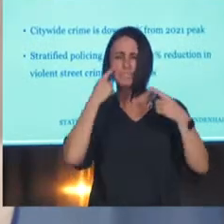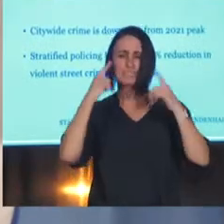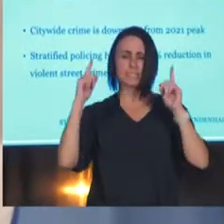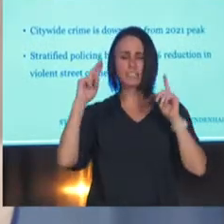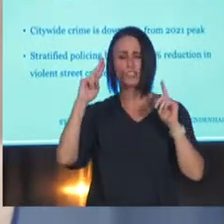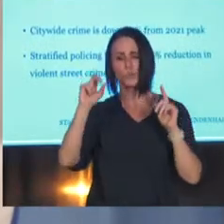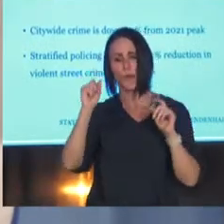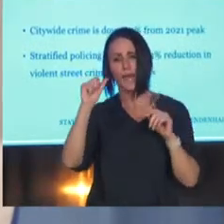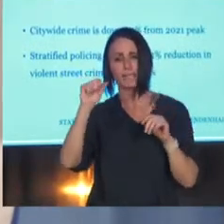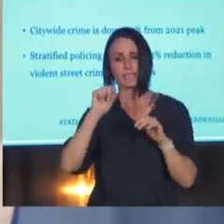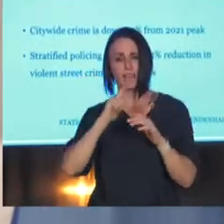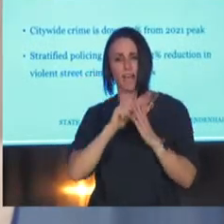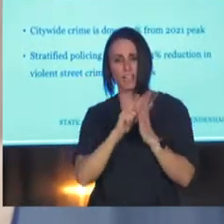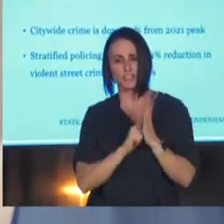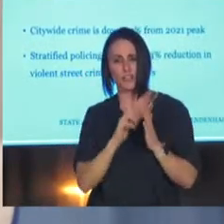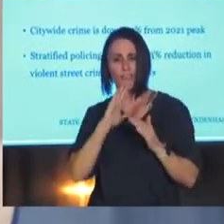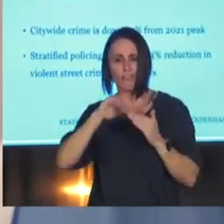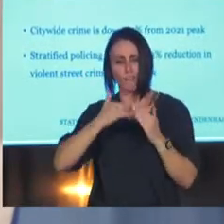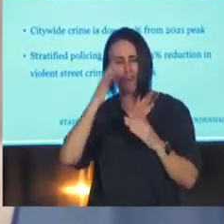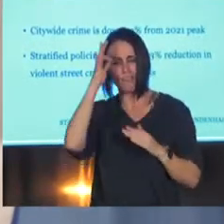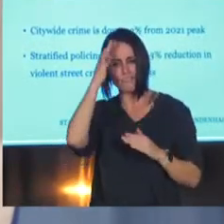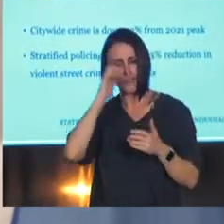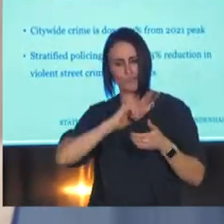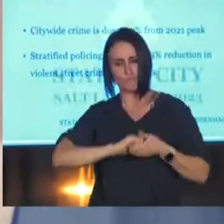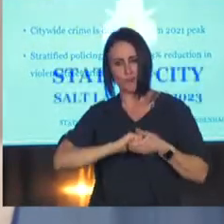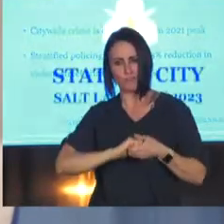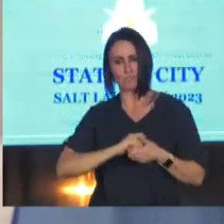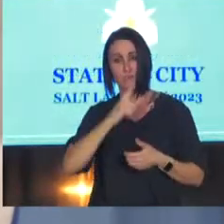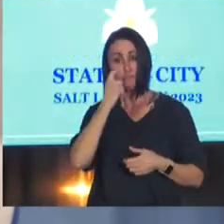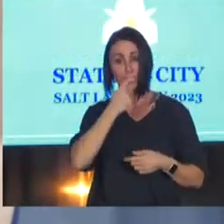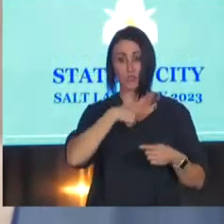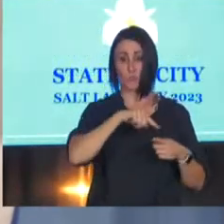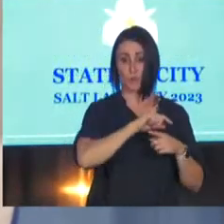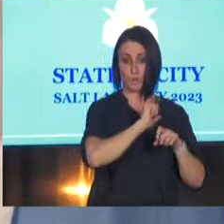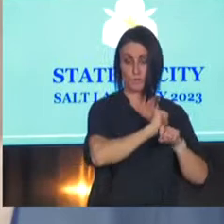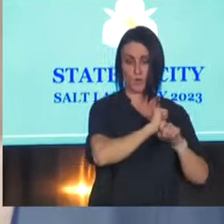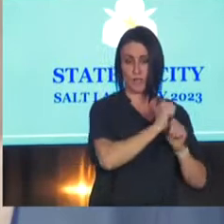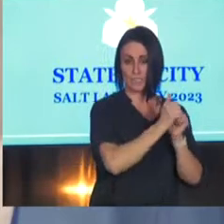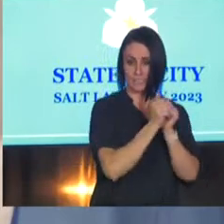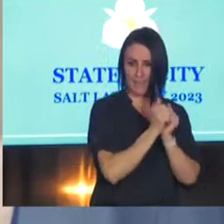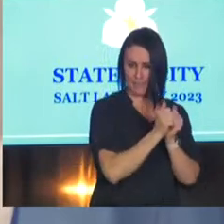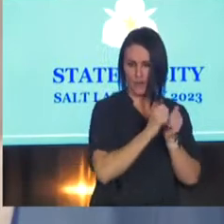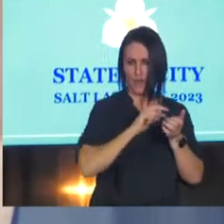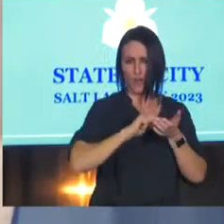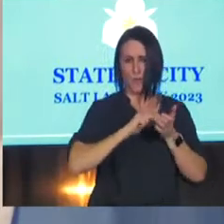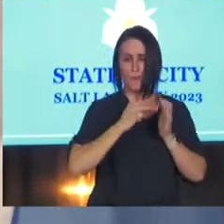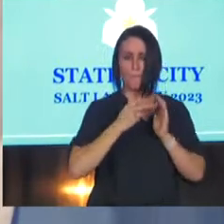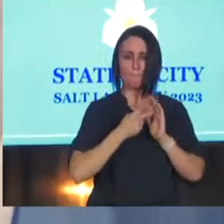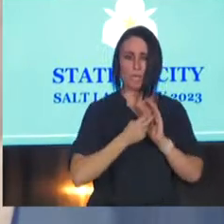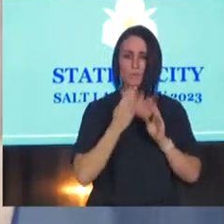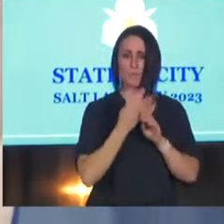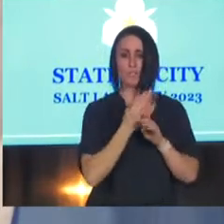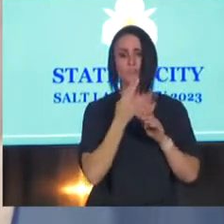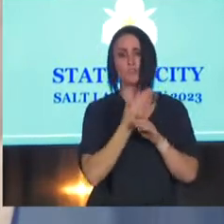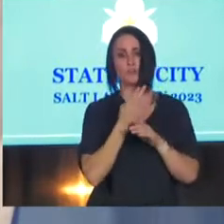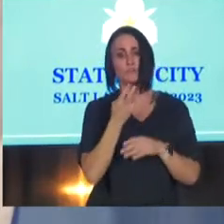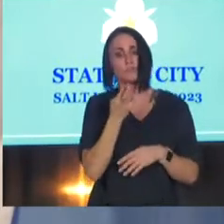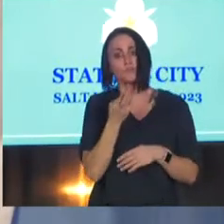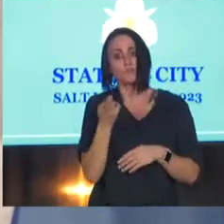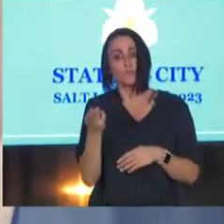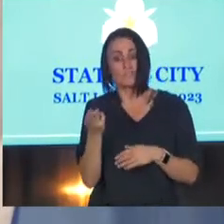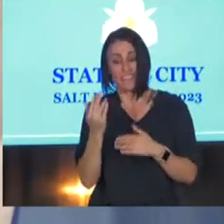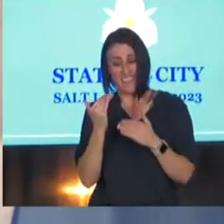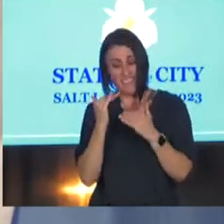U.S. Attorney and all of our federal partners. Because when we work together, we end up leveraging our limited